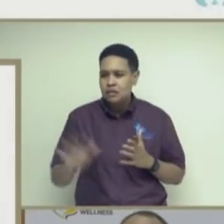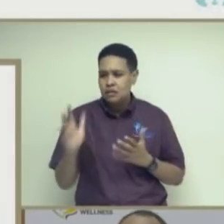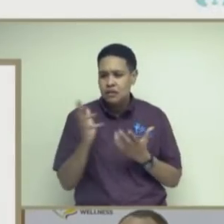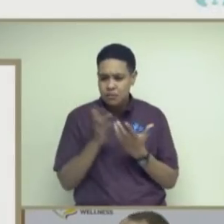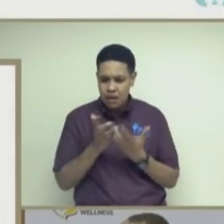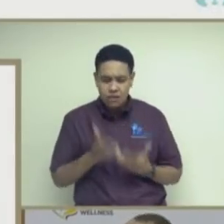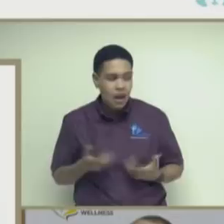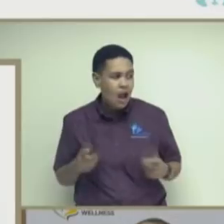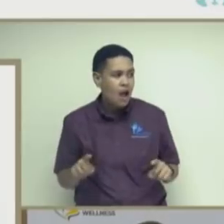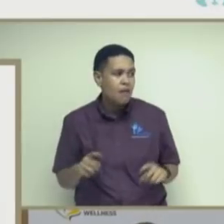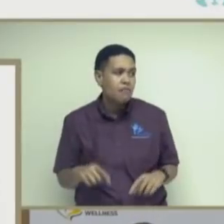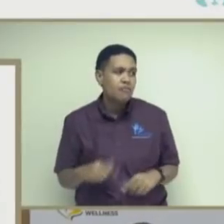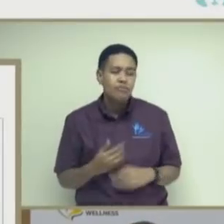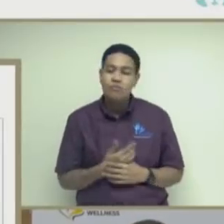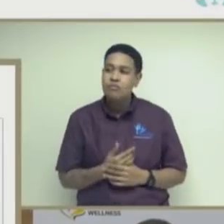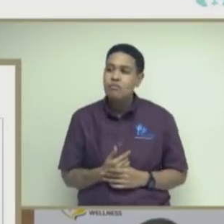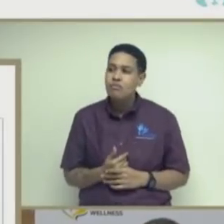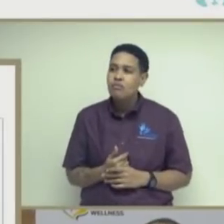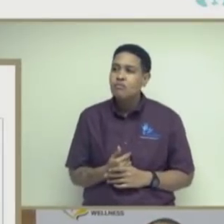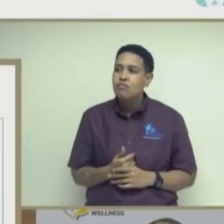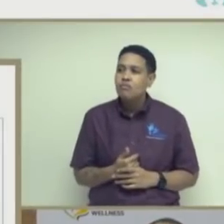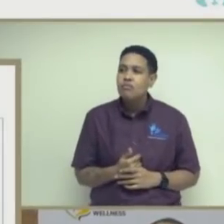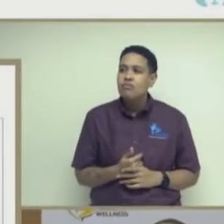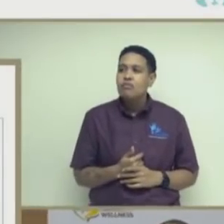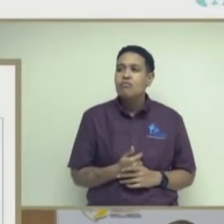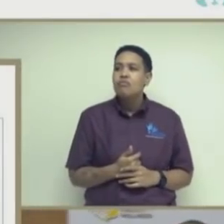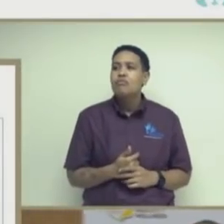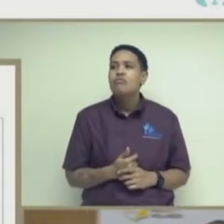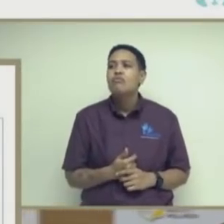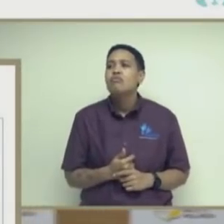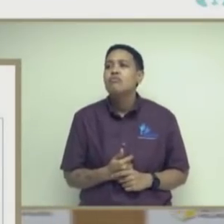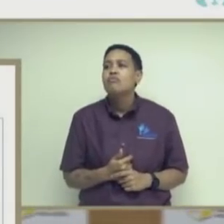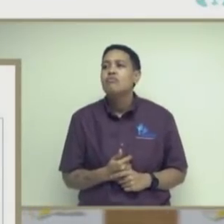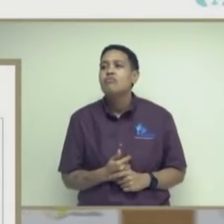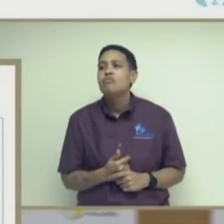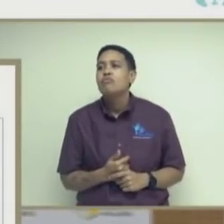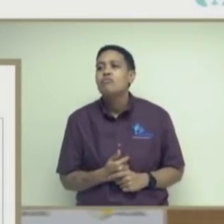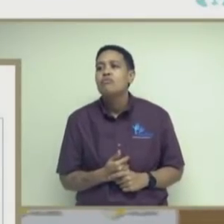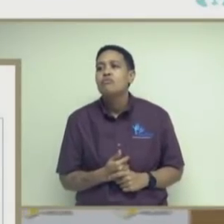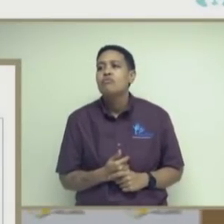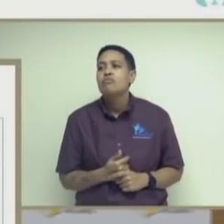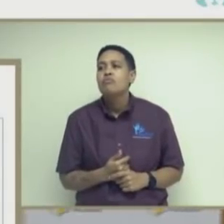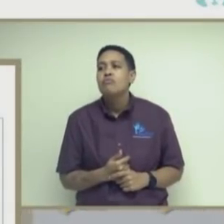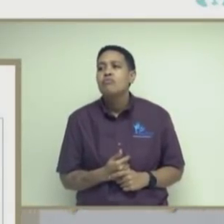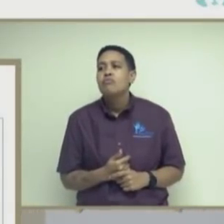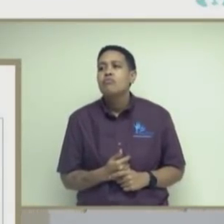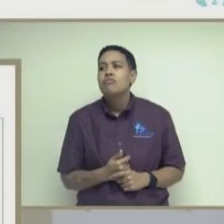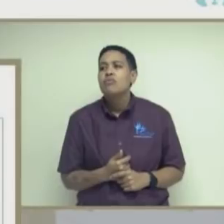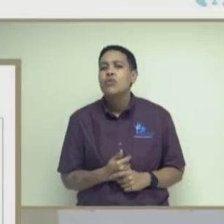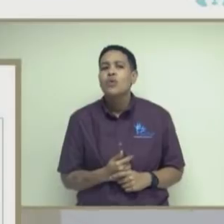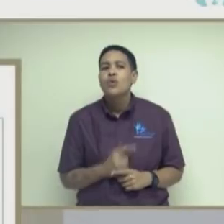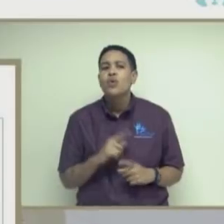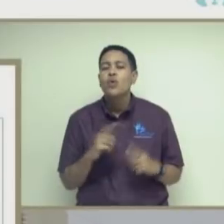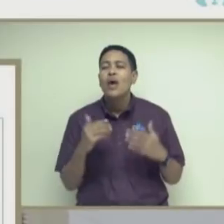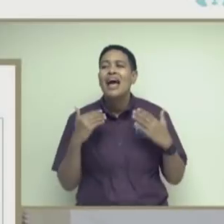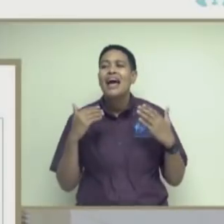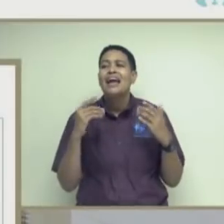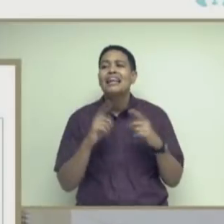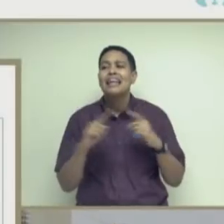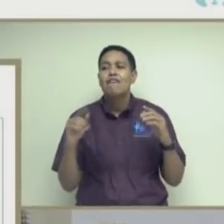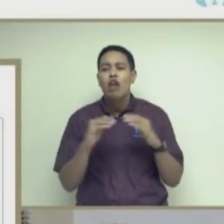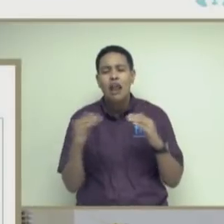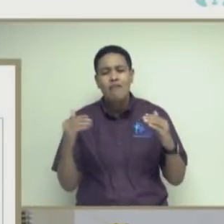So we're going to go down to next. So we went to a different level. We went to community